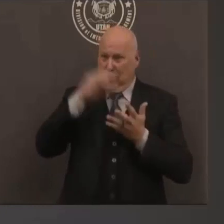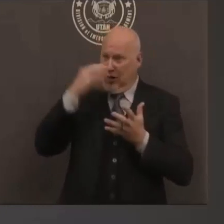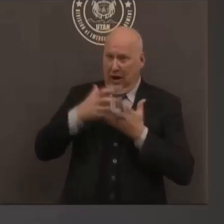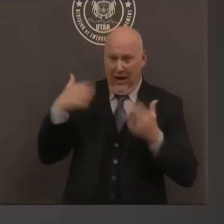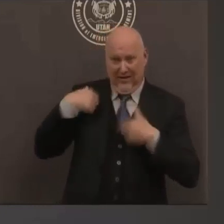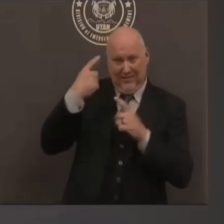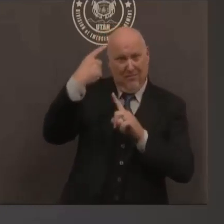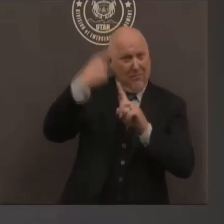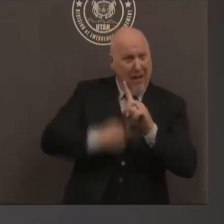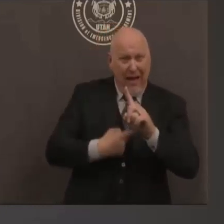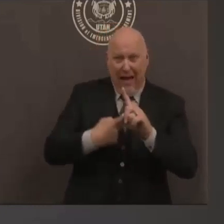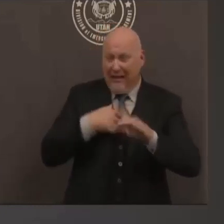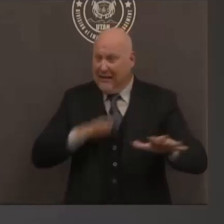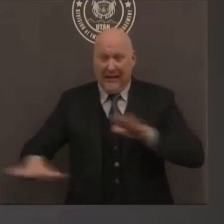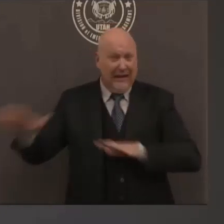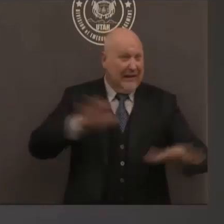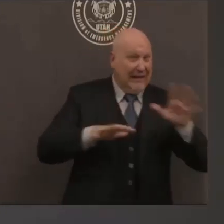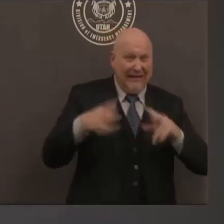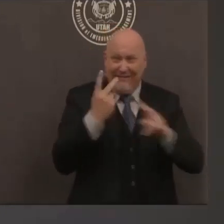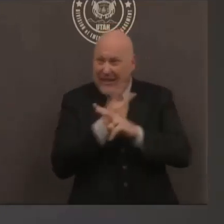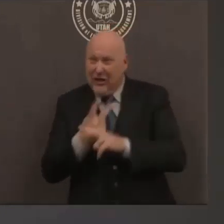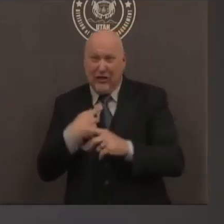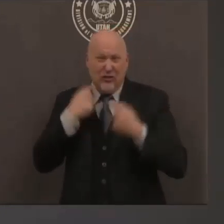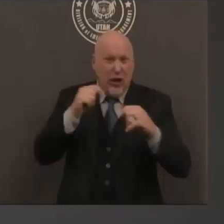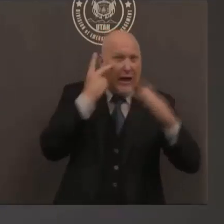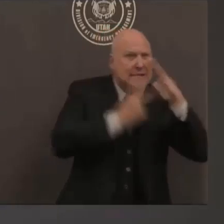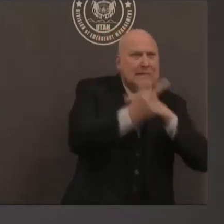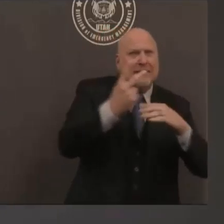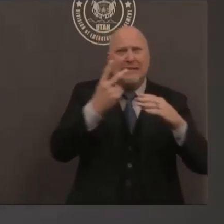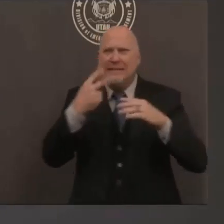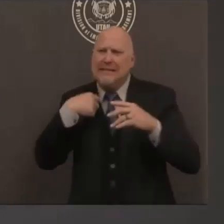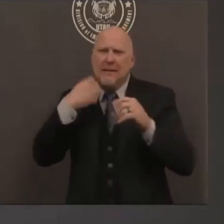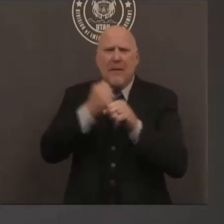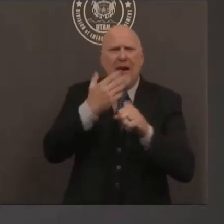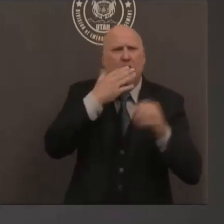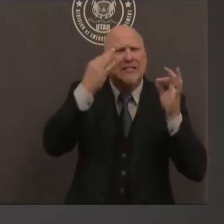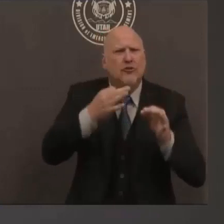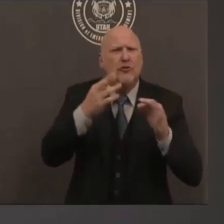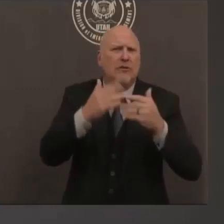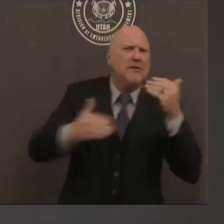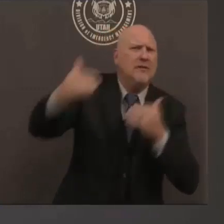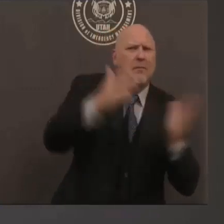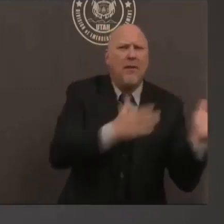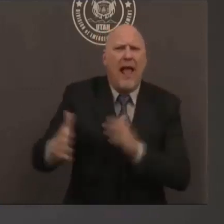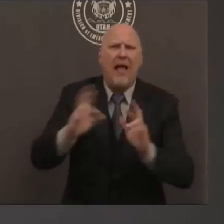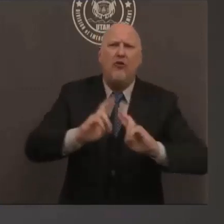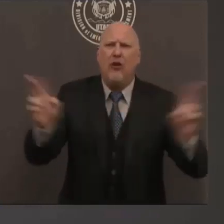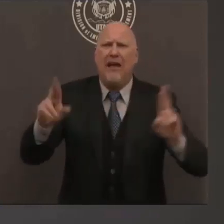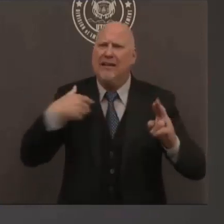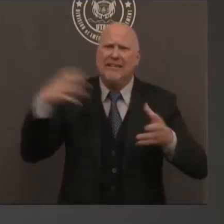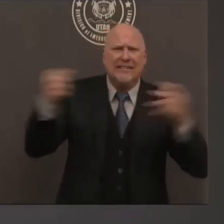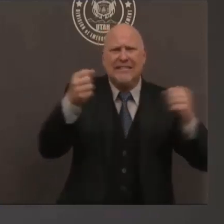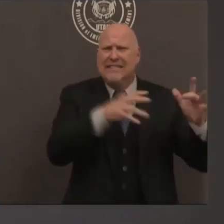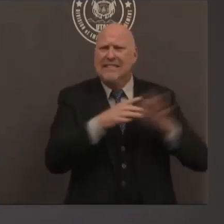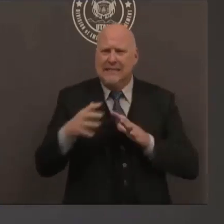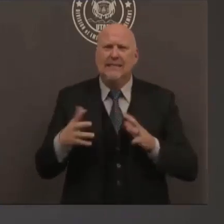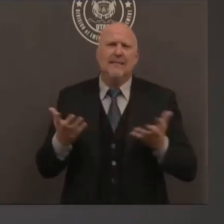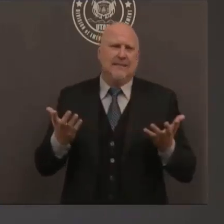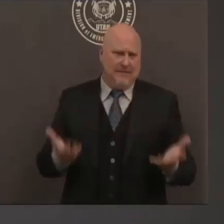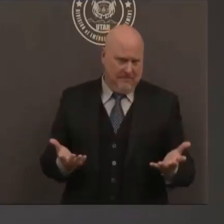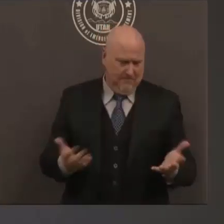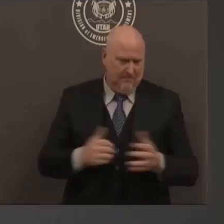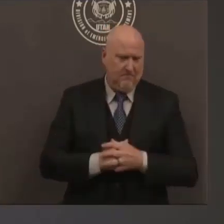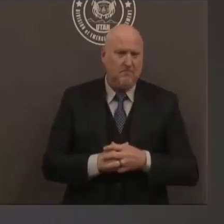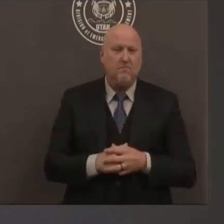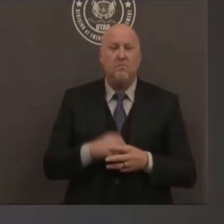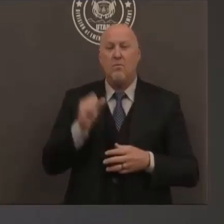United States, as you know, mentioned it. Others have talked about it. And even today, even though the FDA announced just today to not utilize